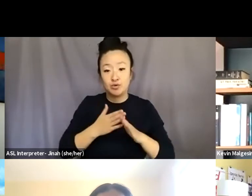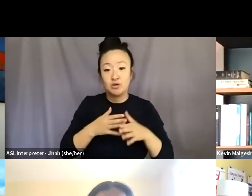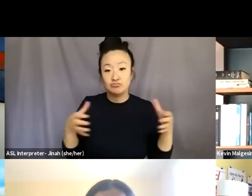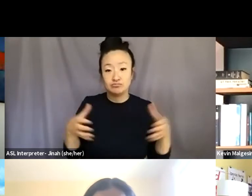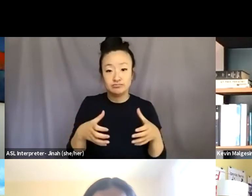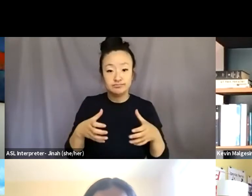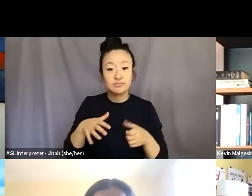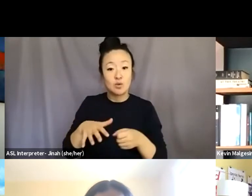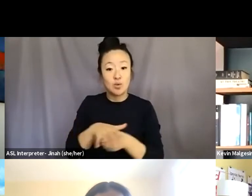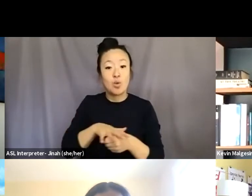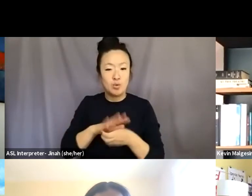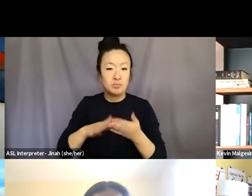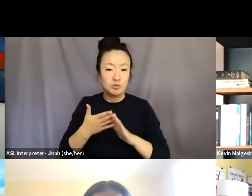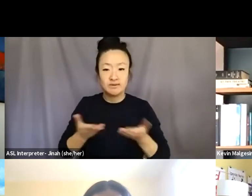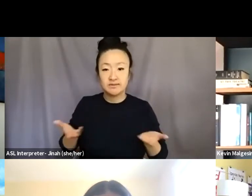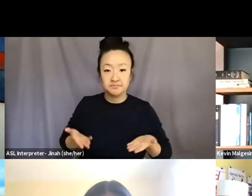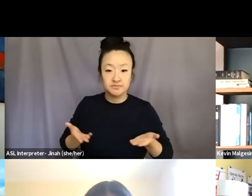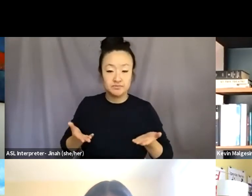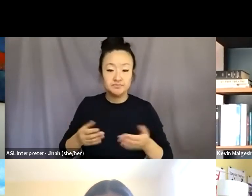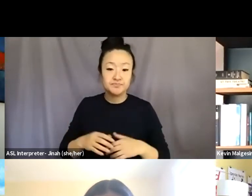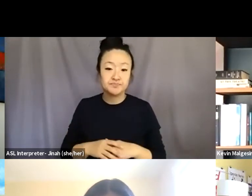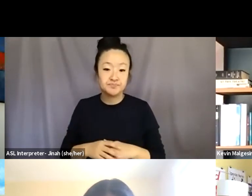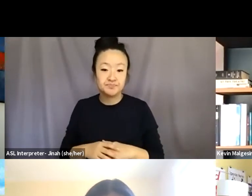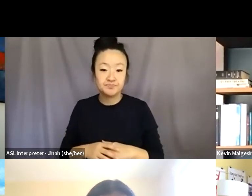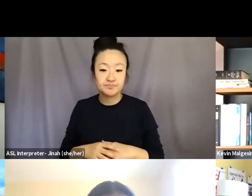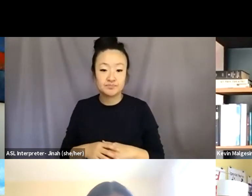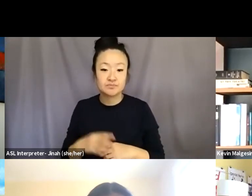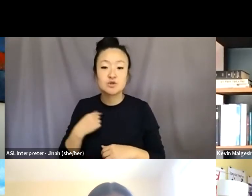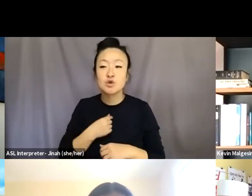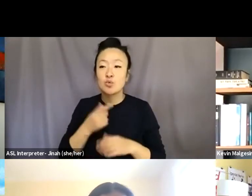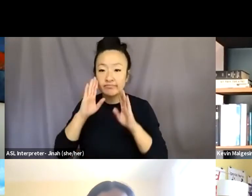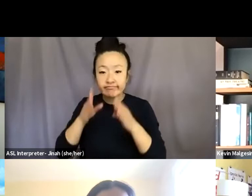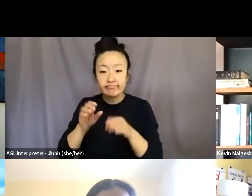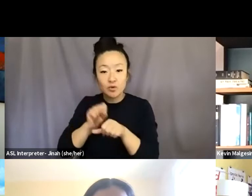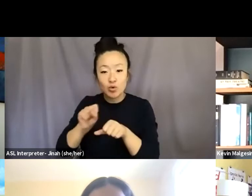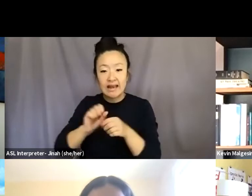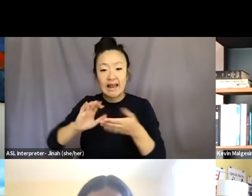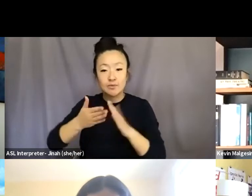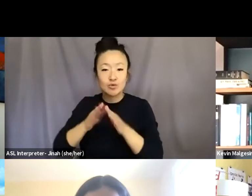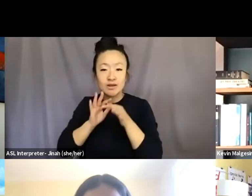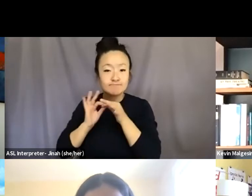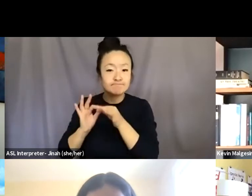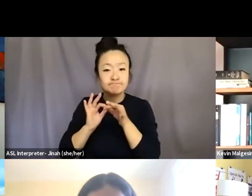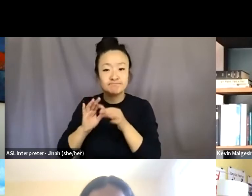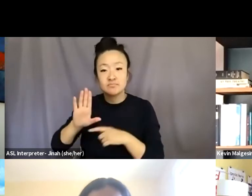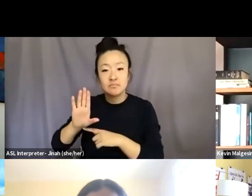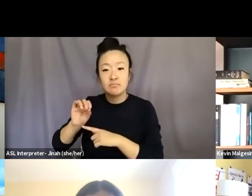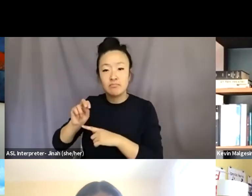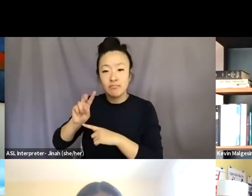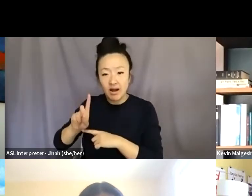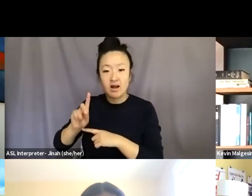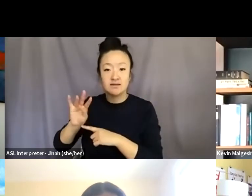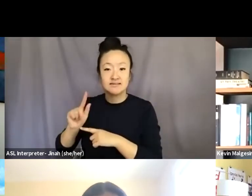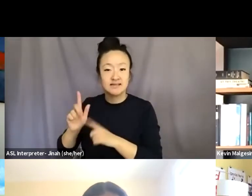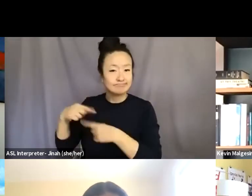community here. And we worked on this bonding, the community bonding for over 18 years.